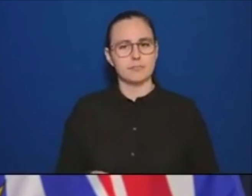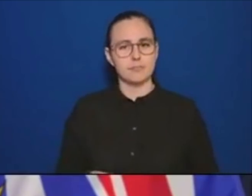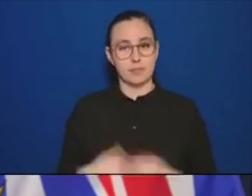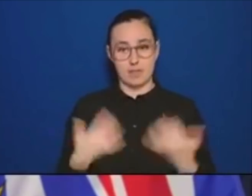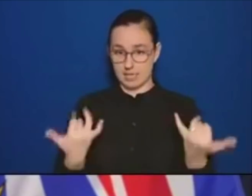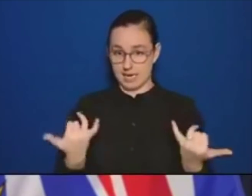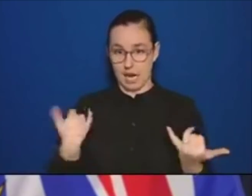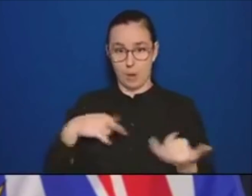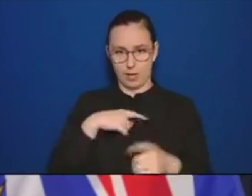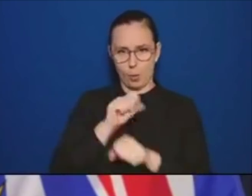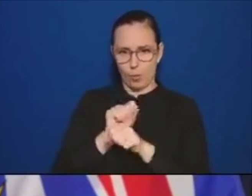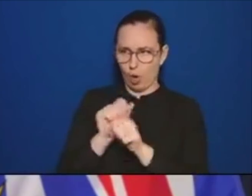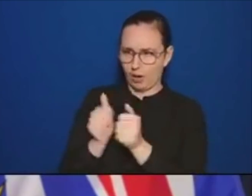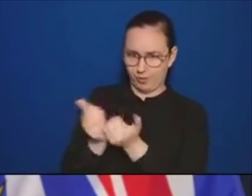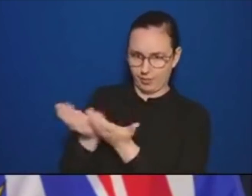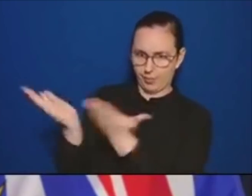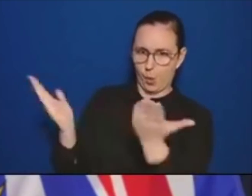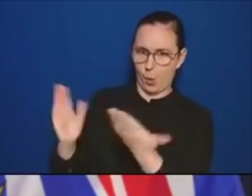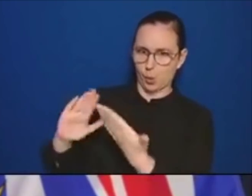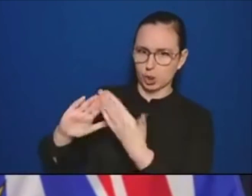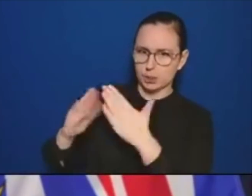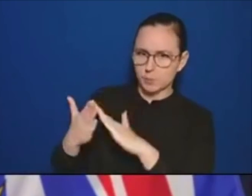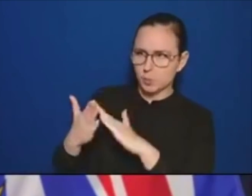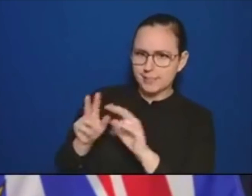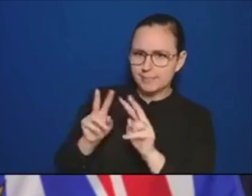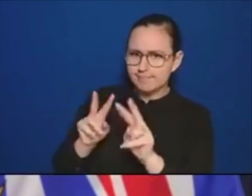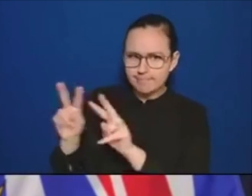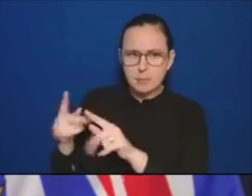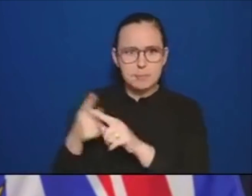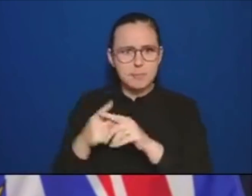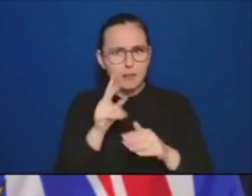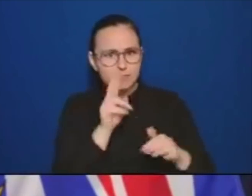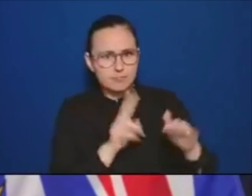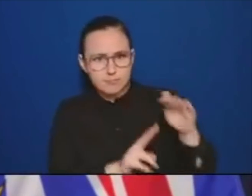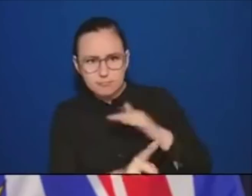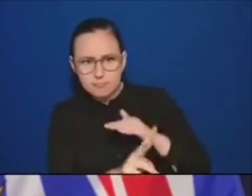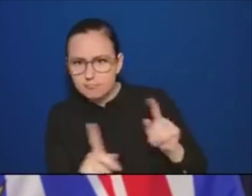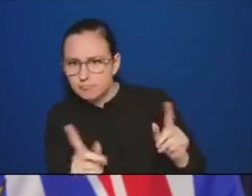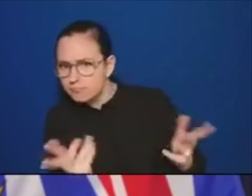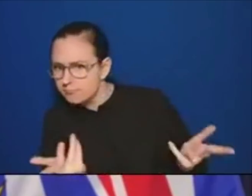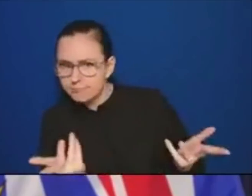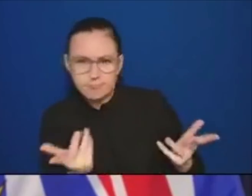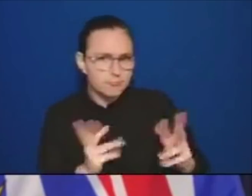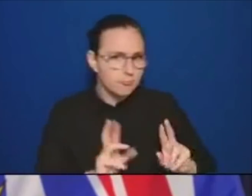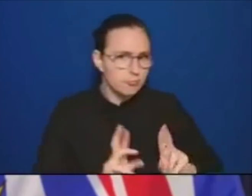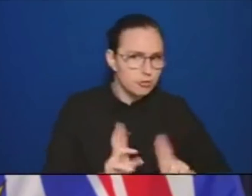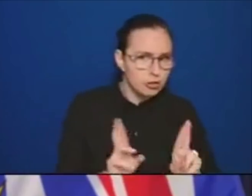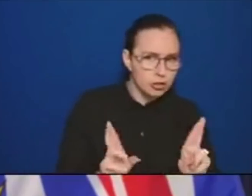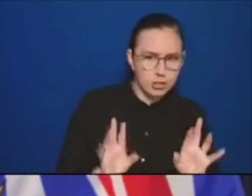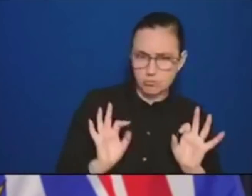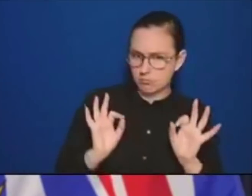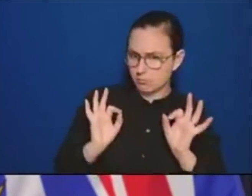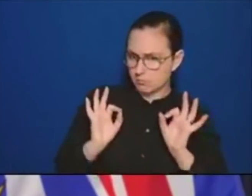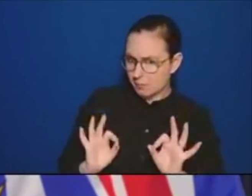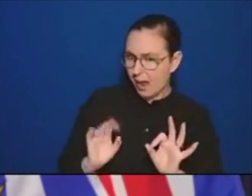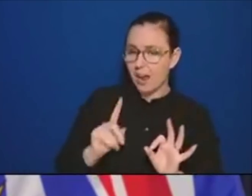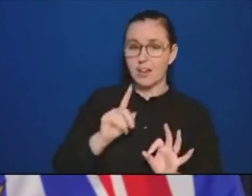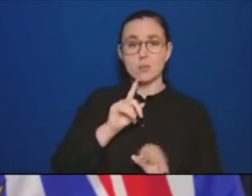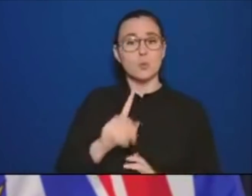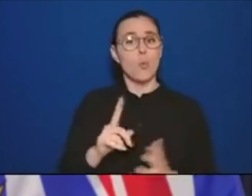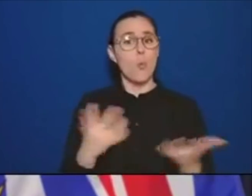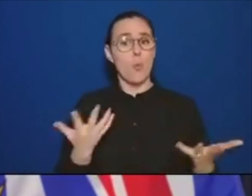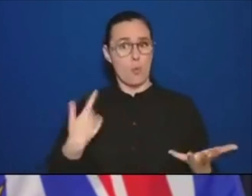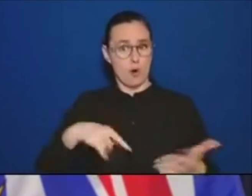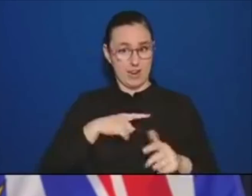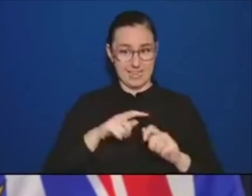to determine current and future needs and readying the integrated Indigenous response and recovery deployment teams that I mentioned earlier.